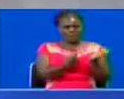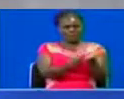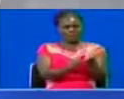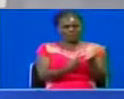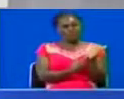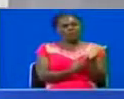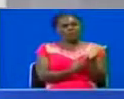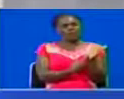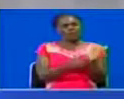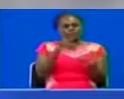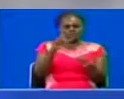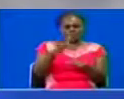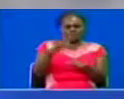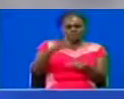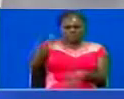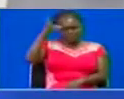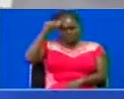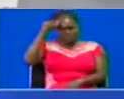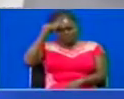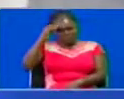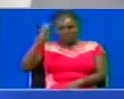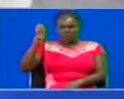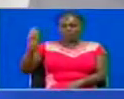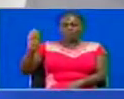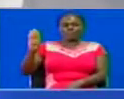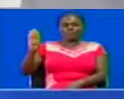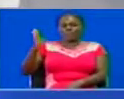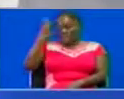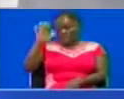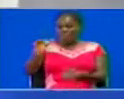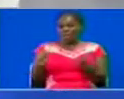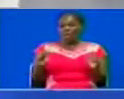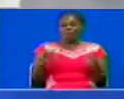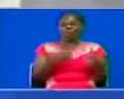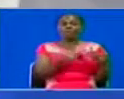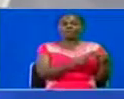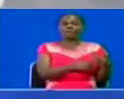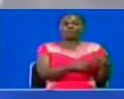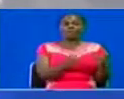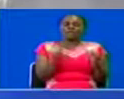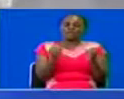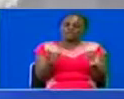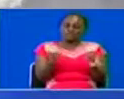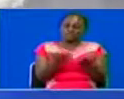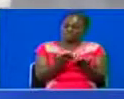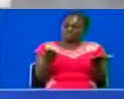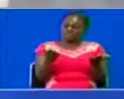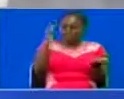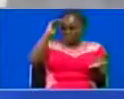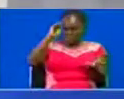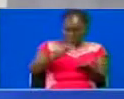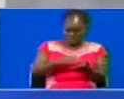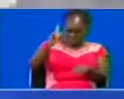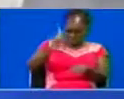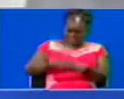we get to be sensitized with this thing about data, because we even don't know what it is. And if there is anything to be done, we believe that